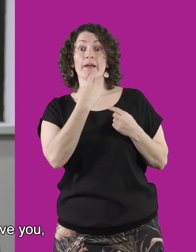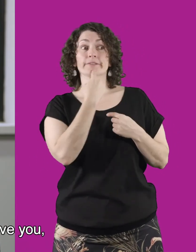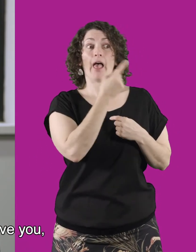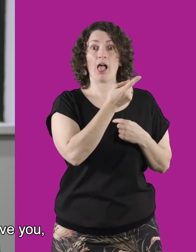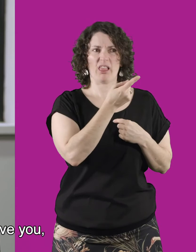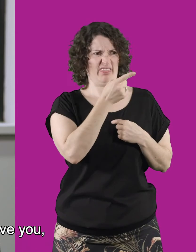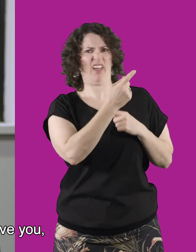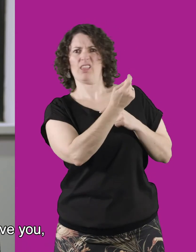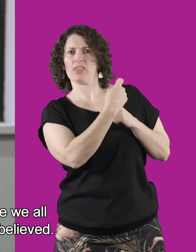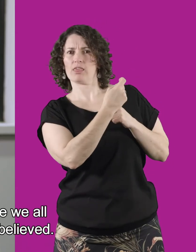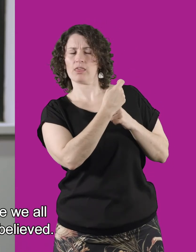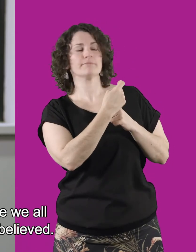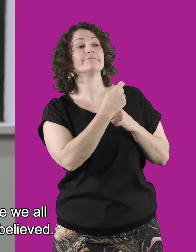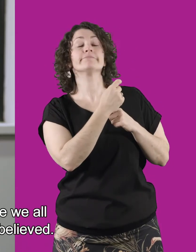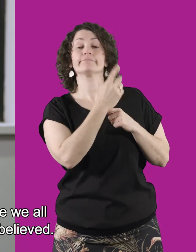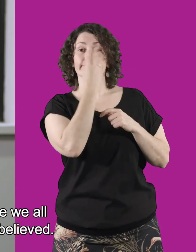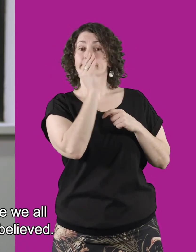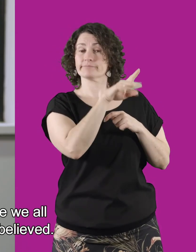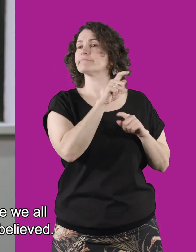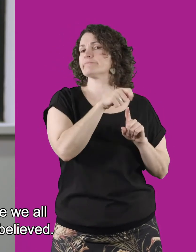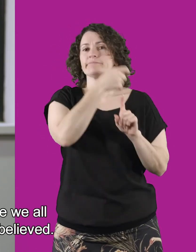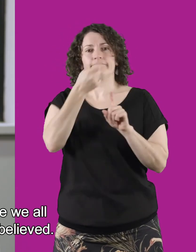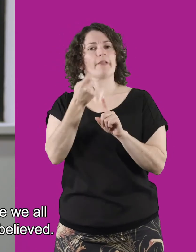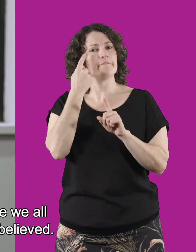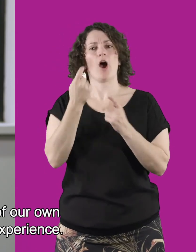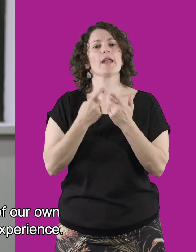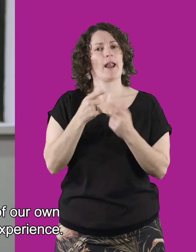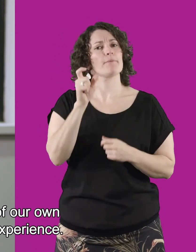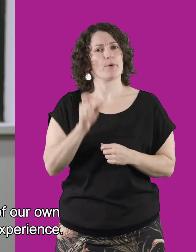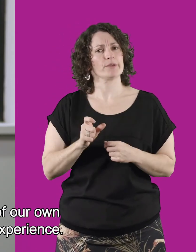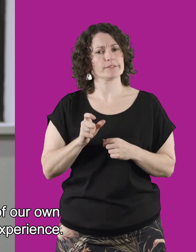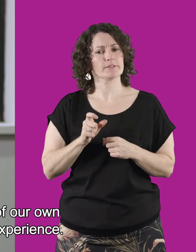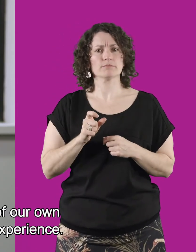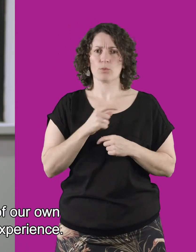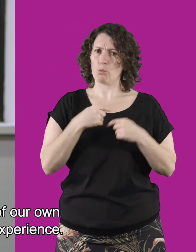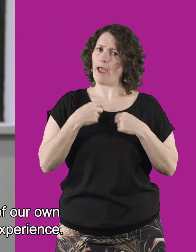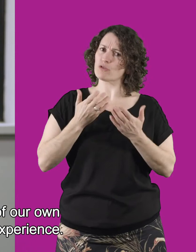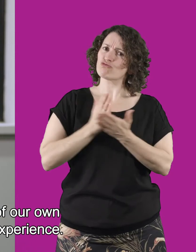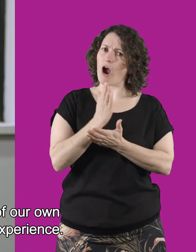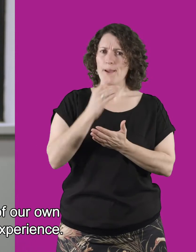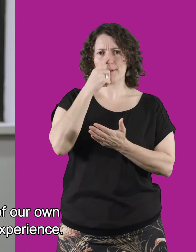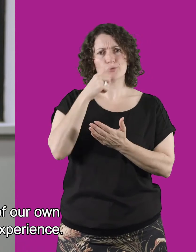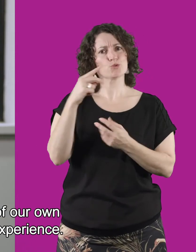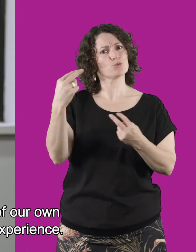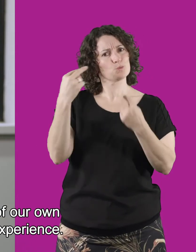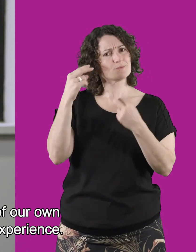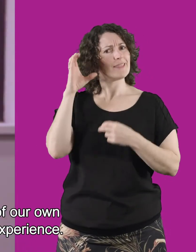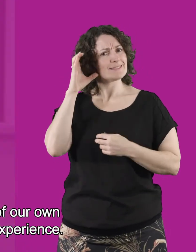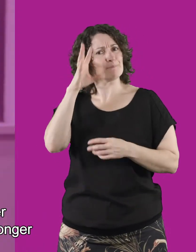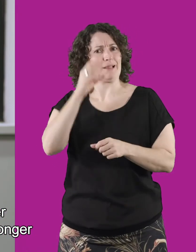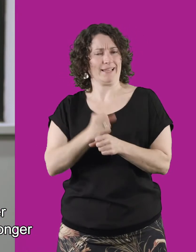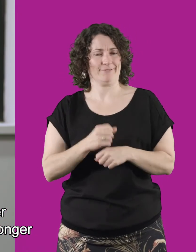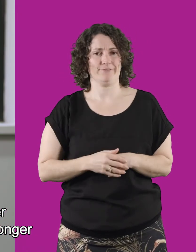and doesn't believe you. Because of course we all have a right to be believed. We're the experts of our own story and our own